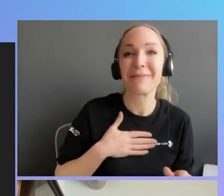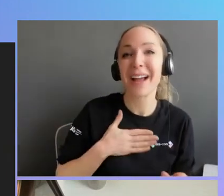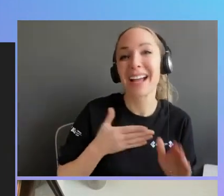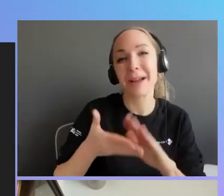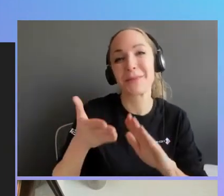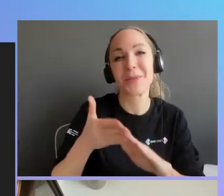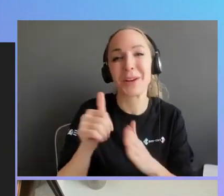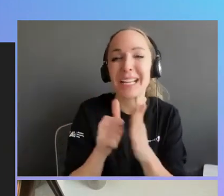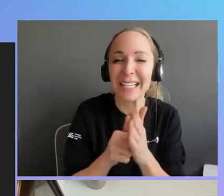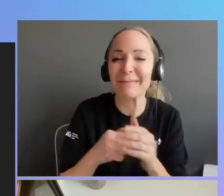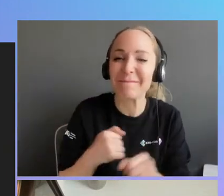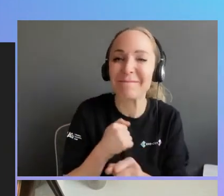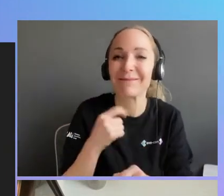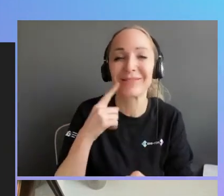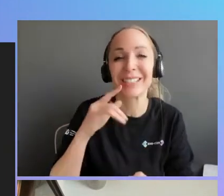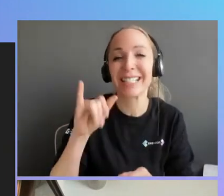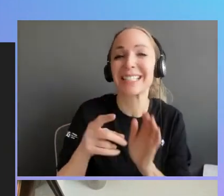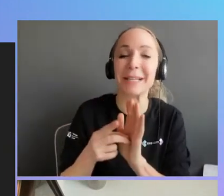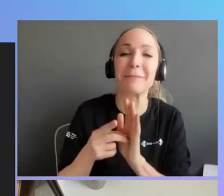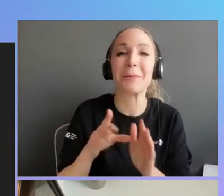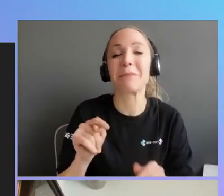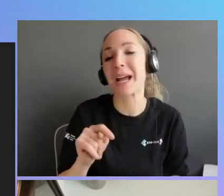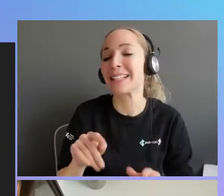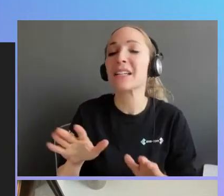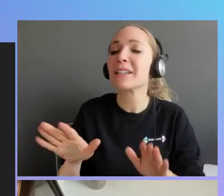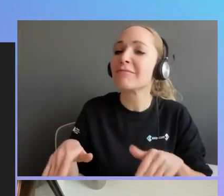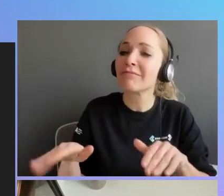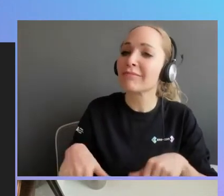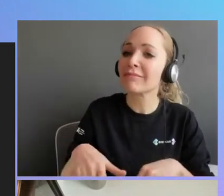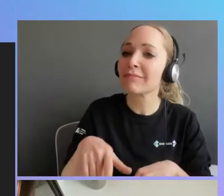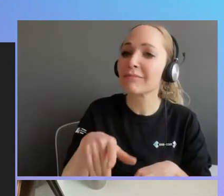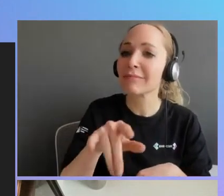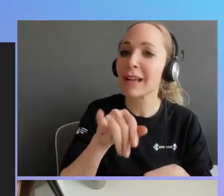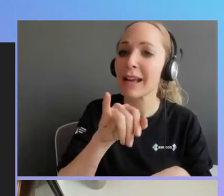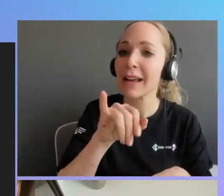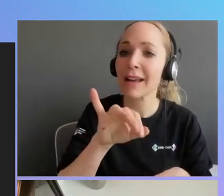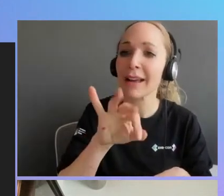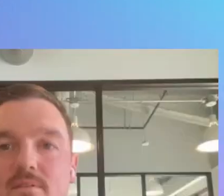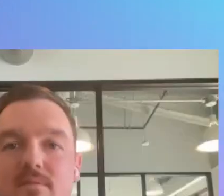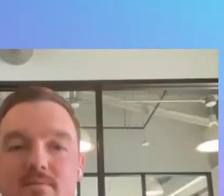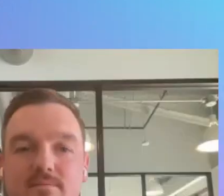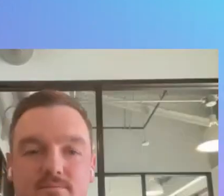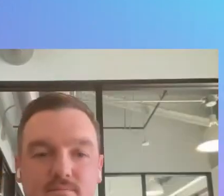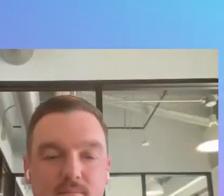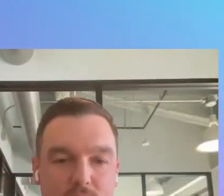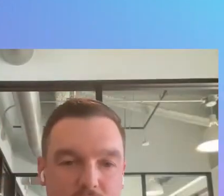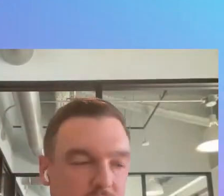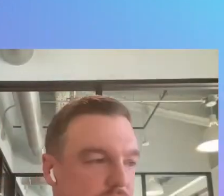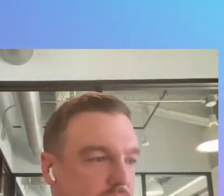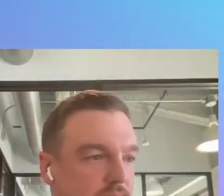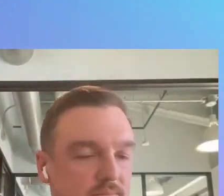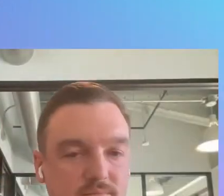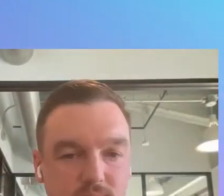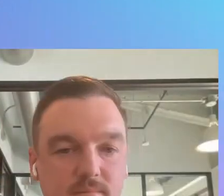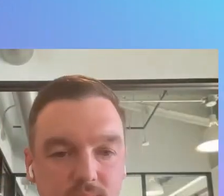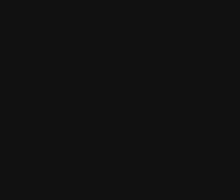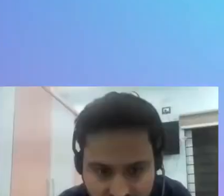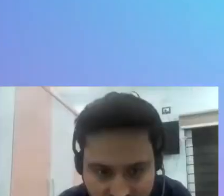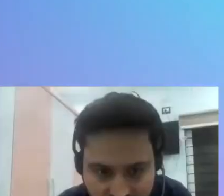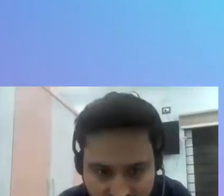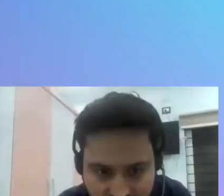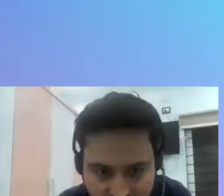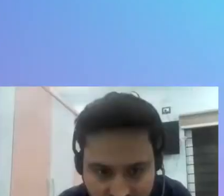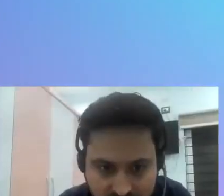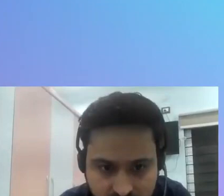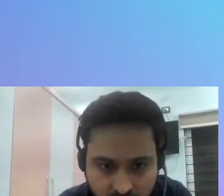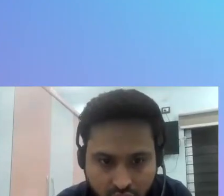demo. But No yeah, problem. time So for Harris, questions. I have some questions from you, from our audiences. The very first question which